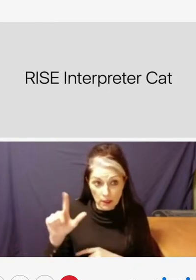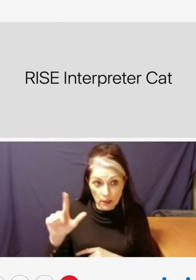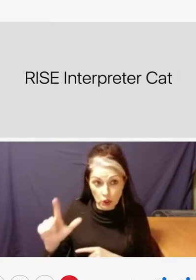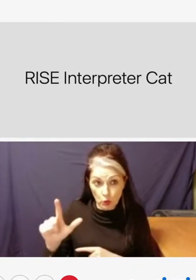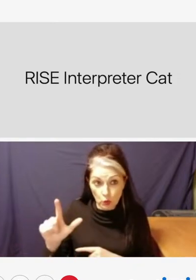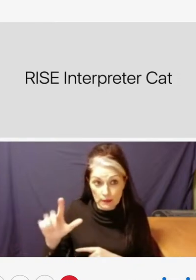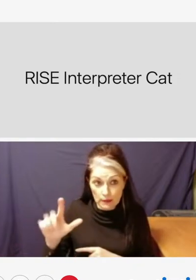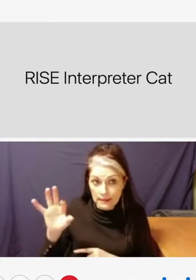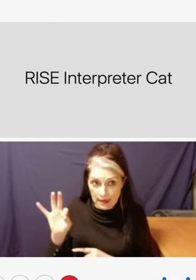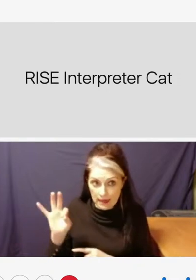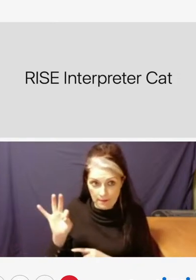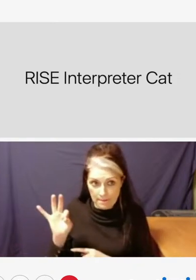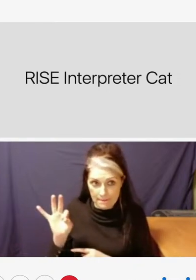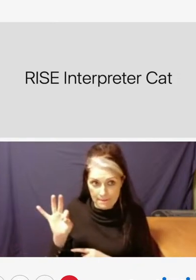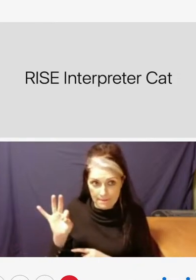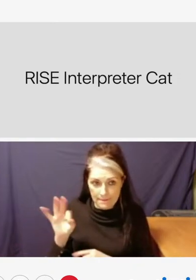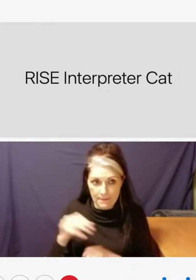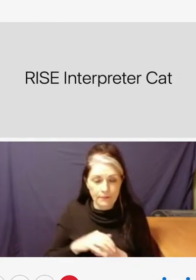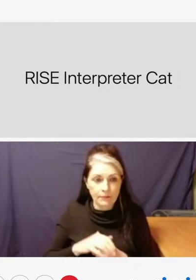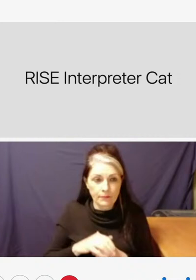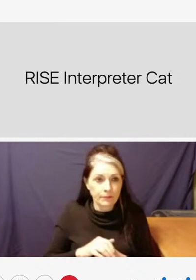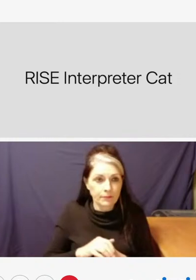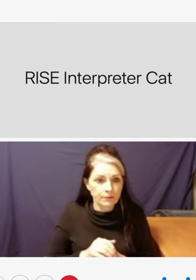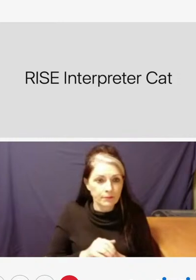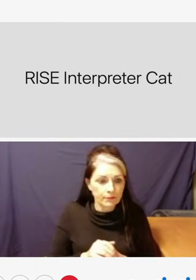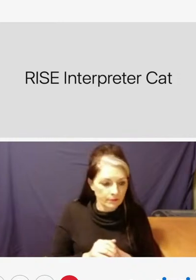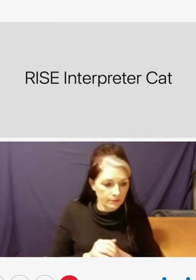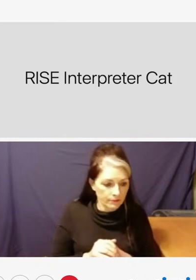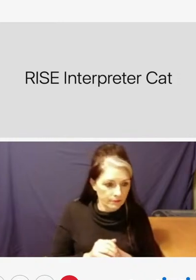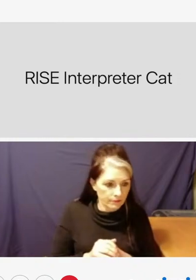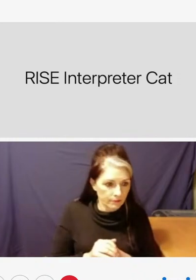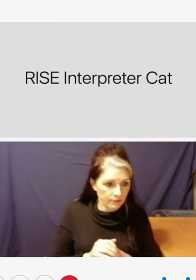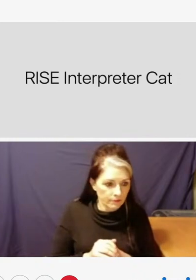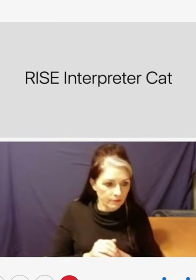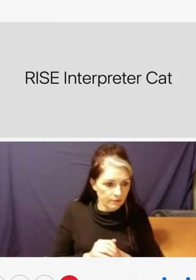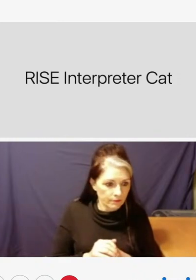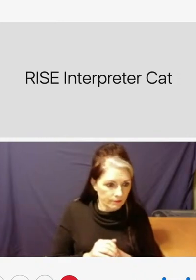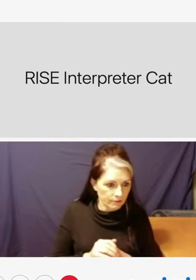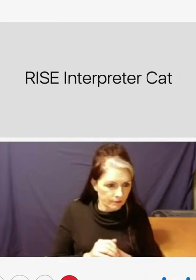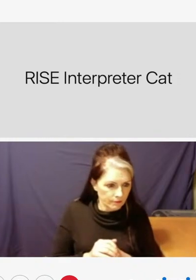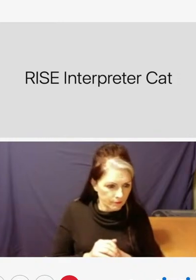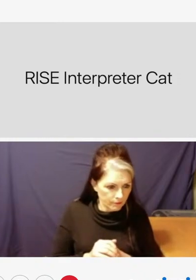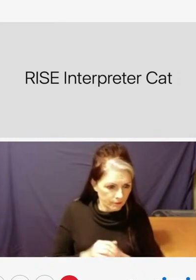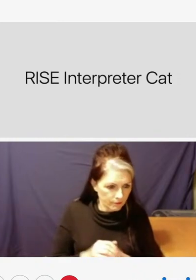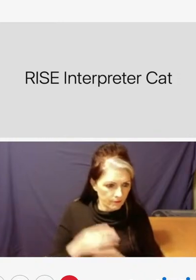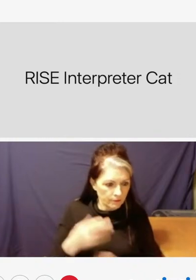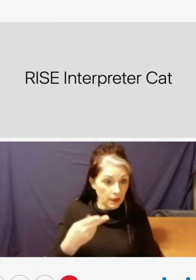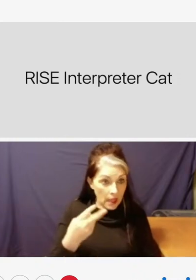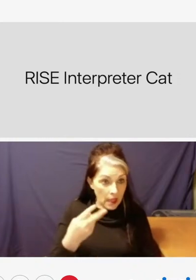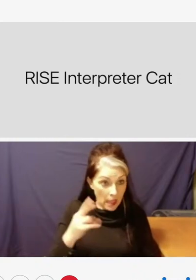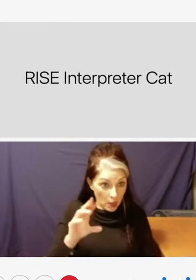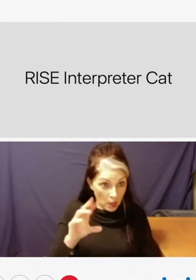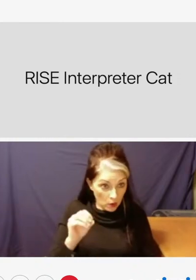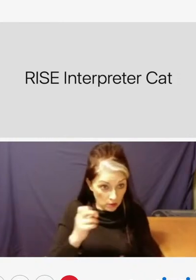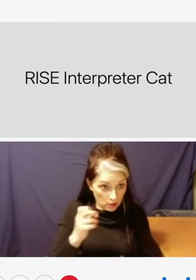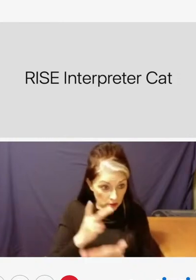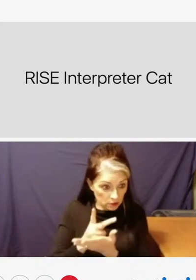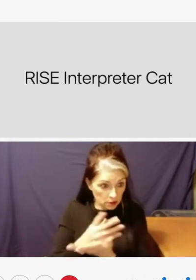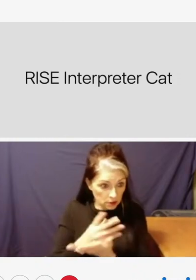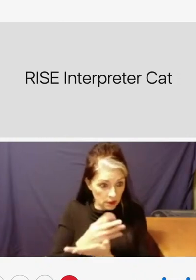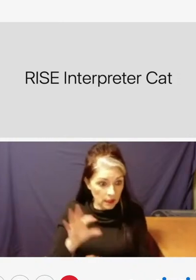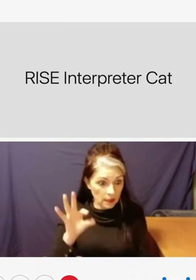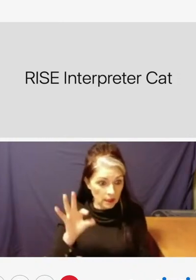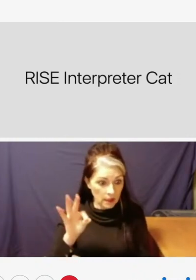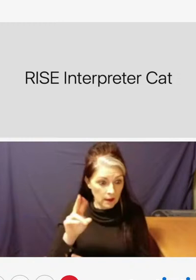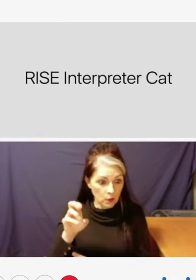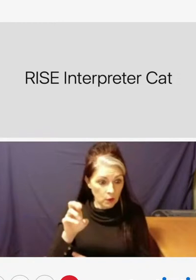5.29 okay har Miss Board member har and Mr Fuentes okay I